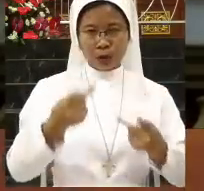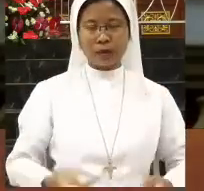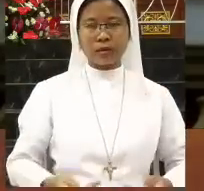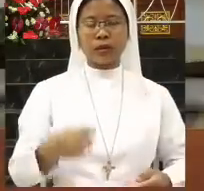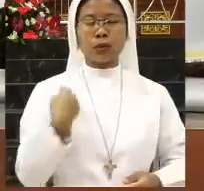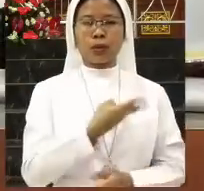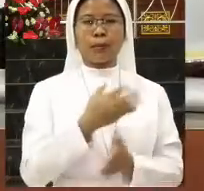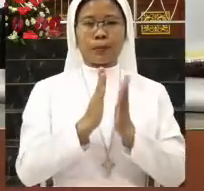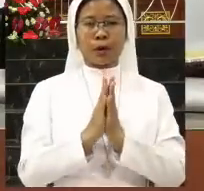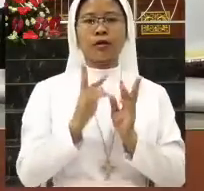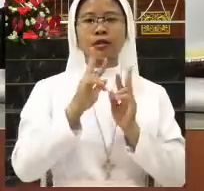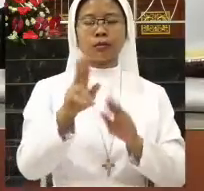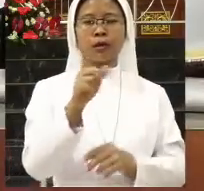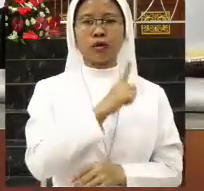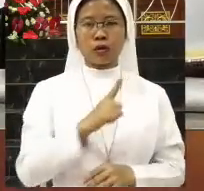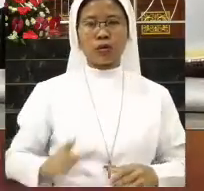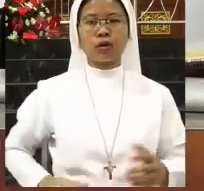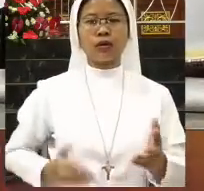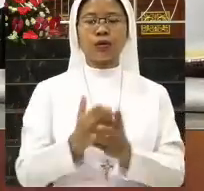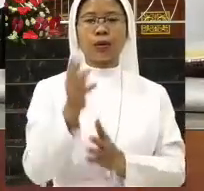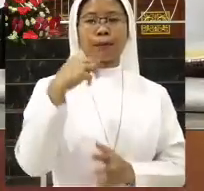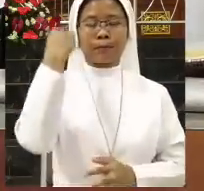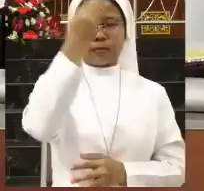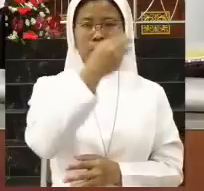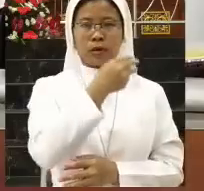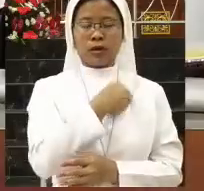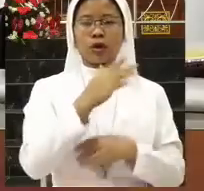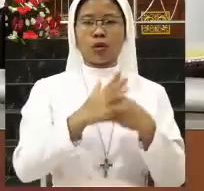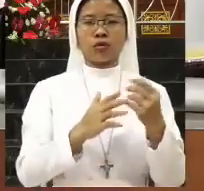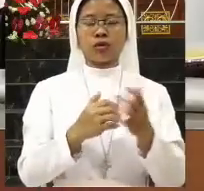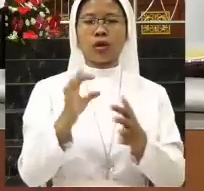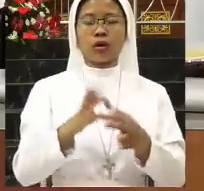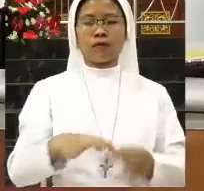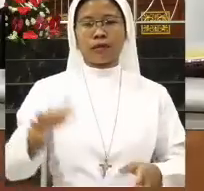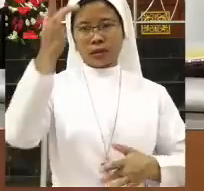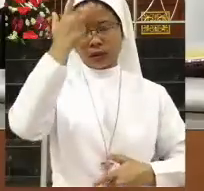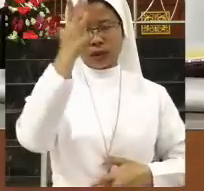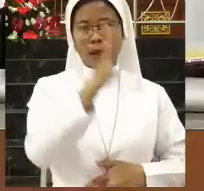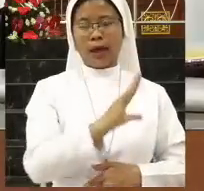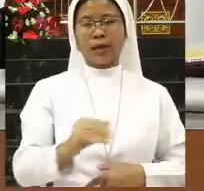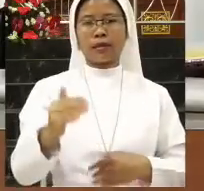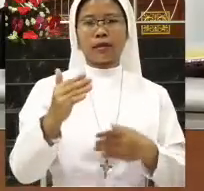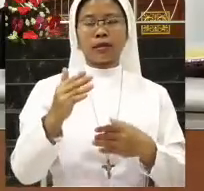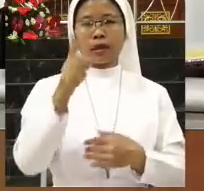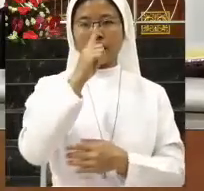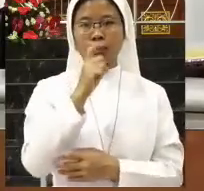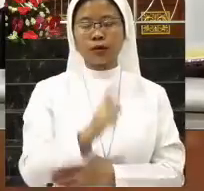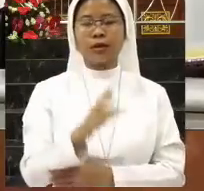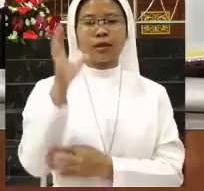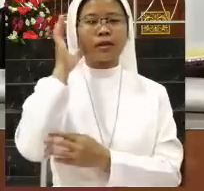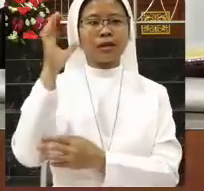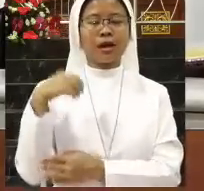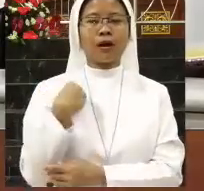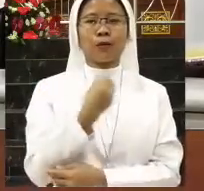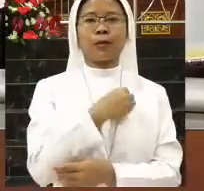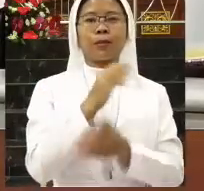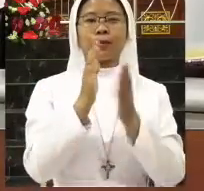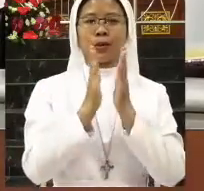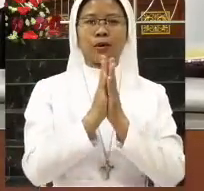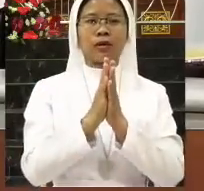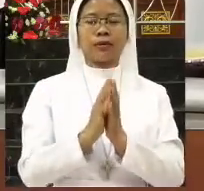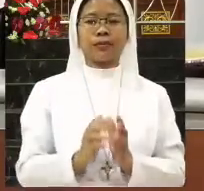pray. Lord, through Ina, the consoler of the sick and the elderly, hear our